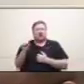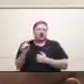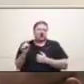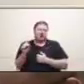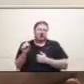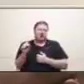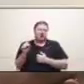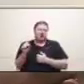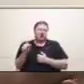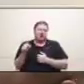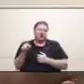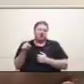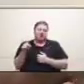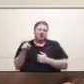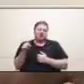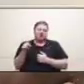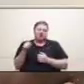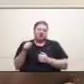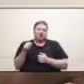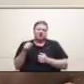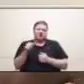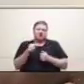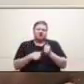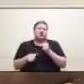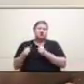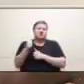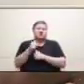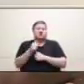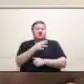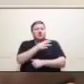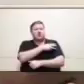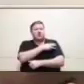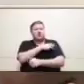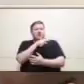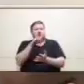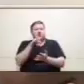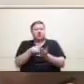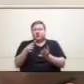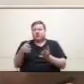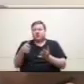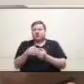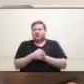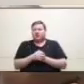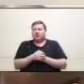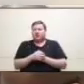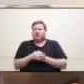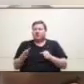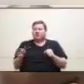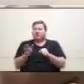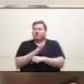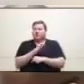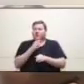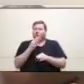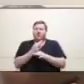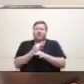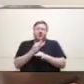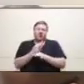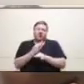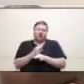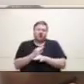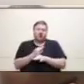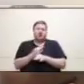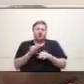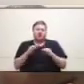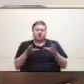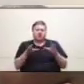is the vacant senior management positions. So to have a fully functional institution, I